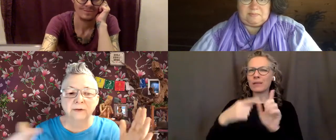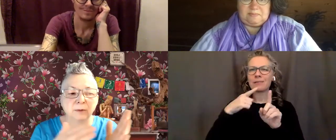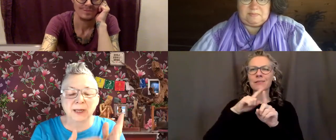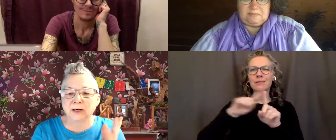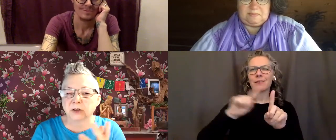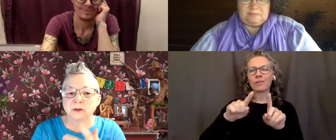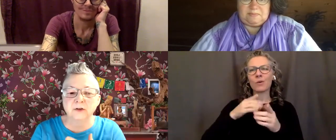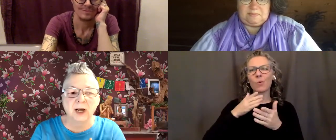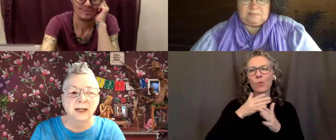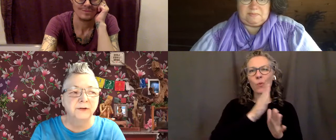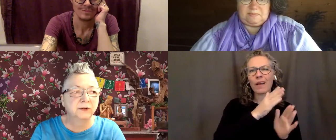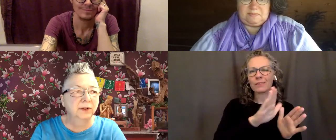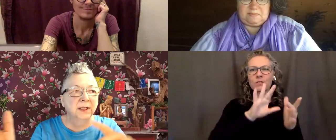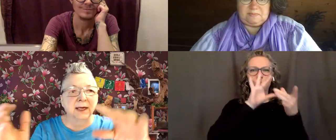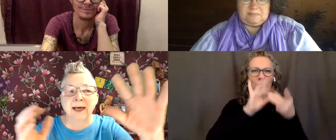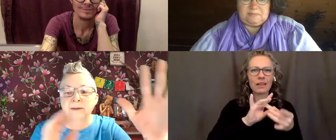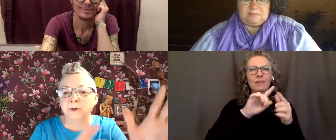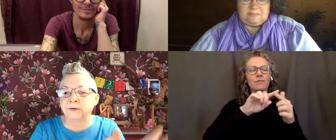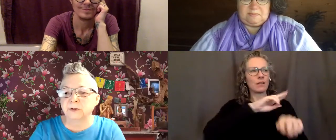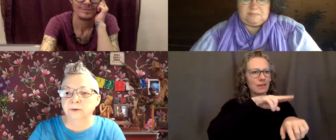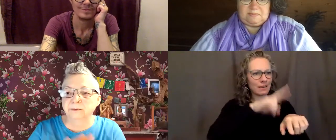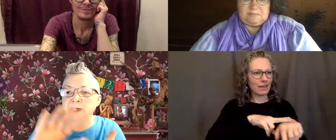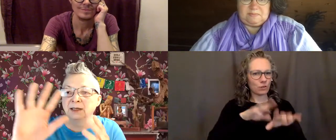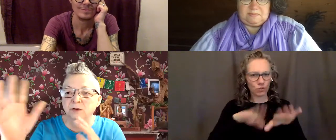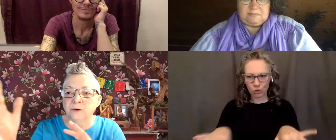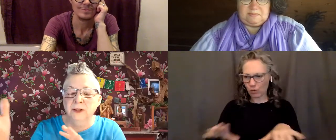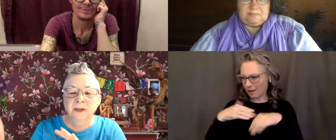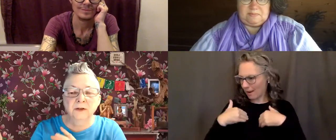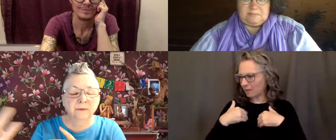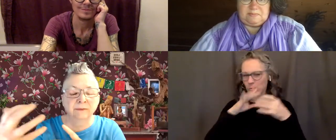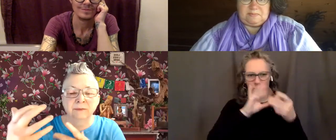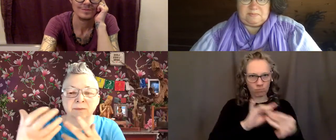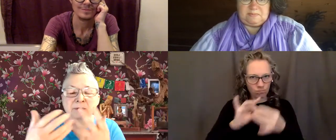to it, from nature to child to animals to beings to